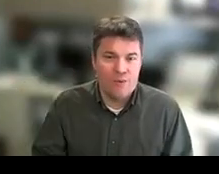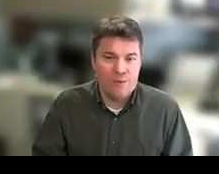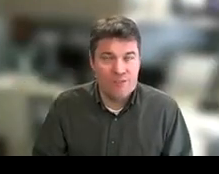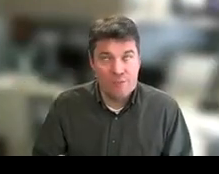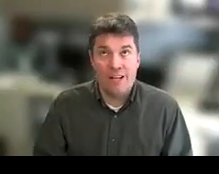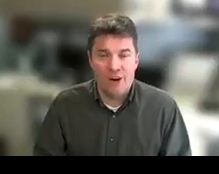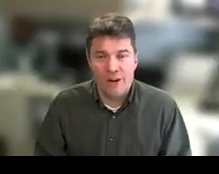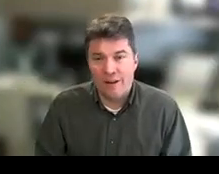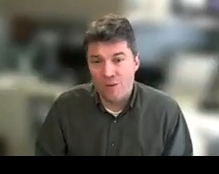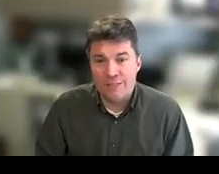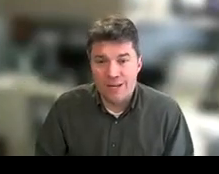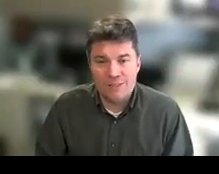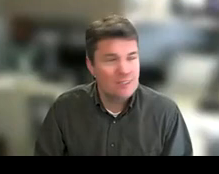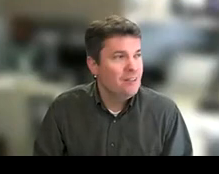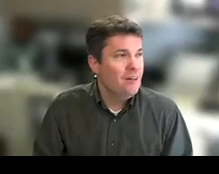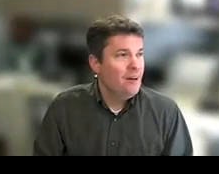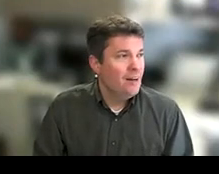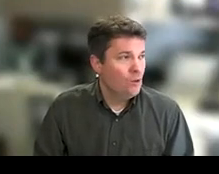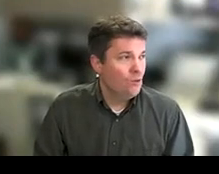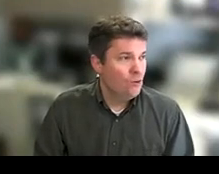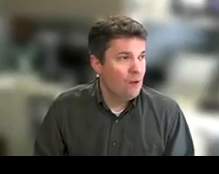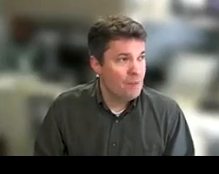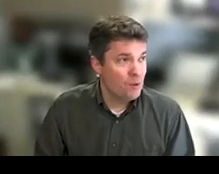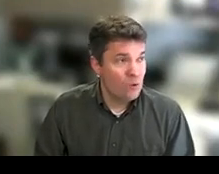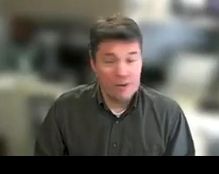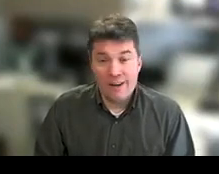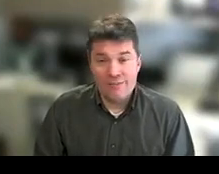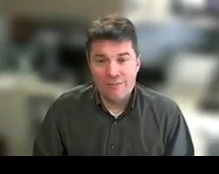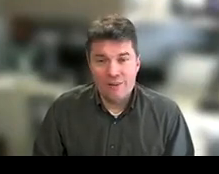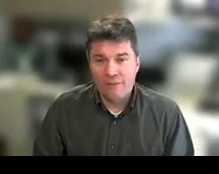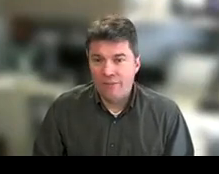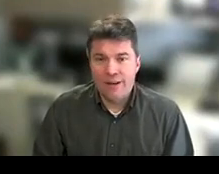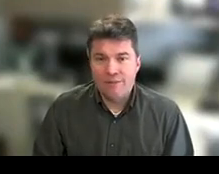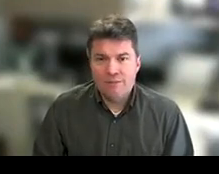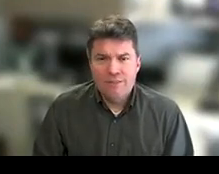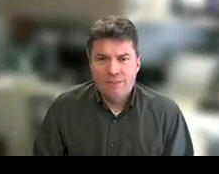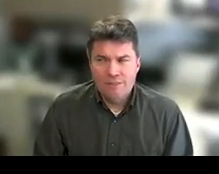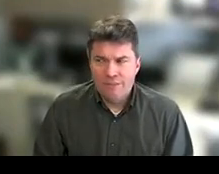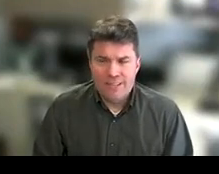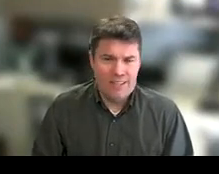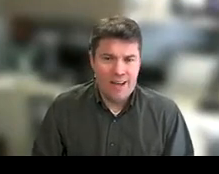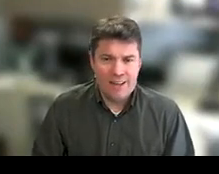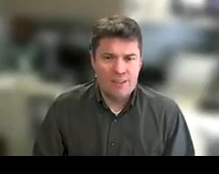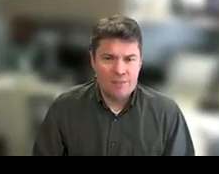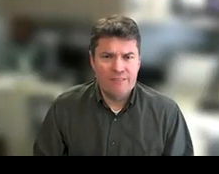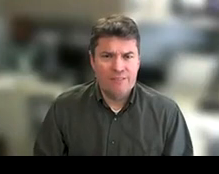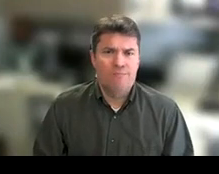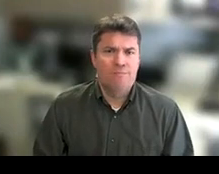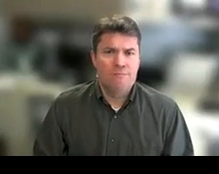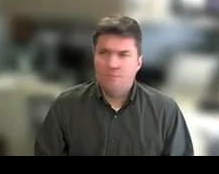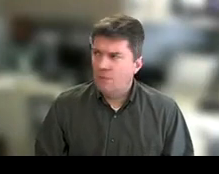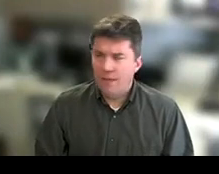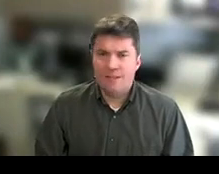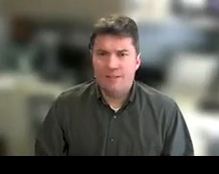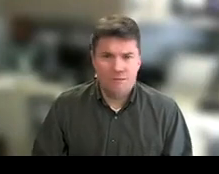because of the familiarity of those sounds. And so for a lot of people who are deaf, they see that as